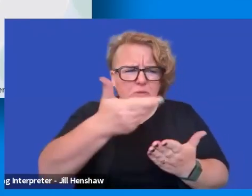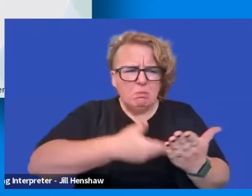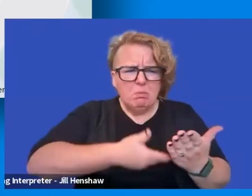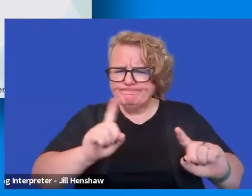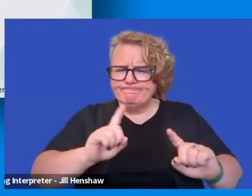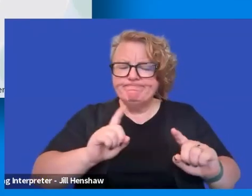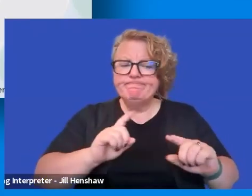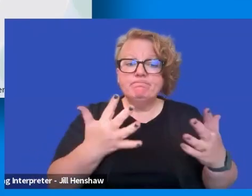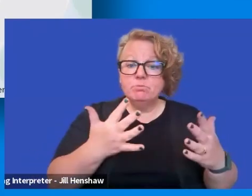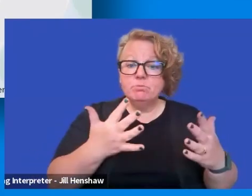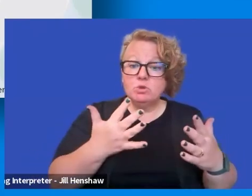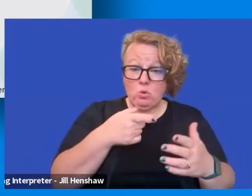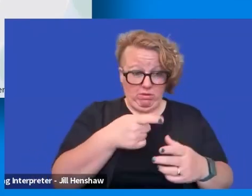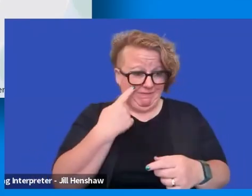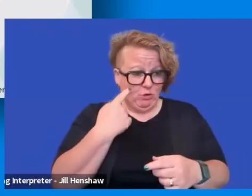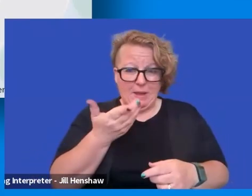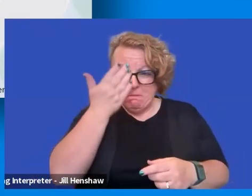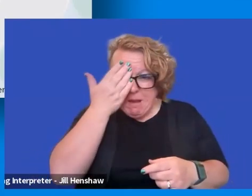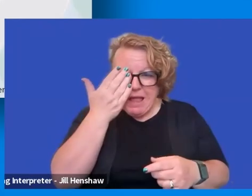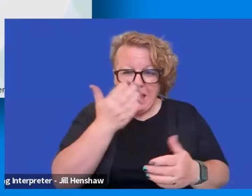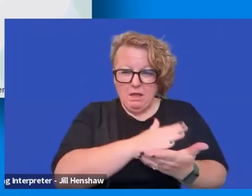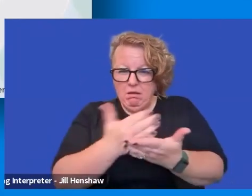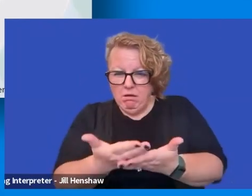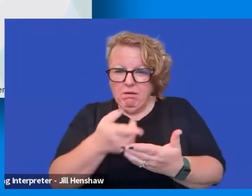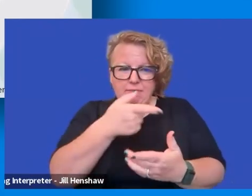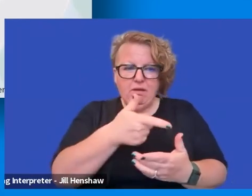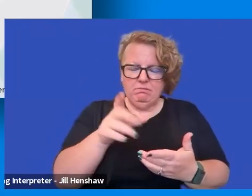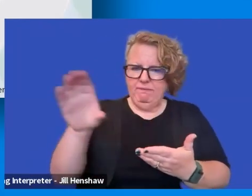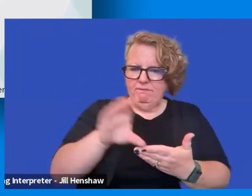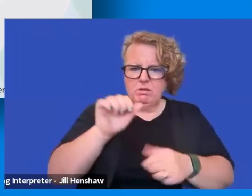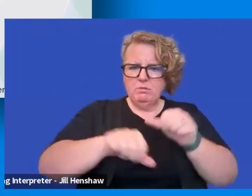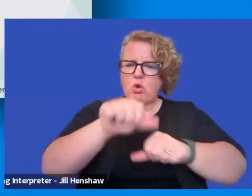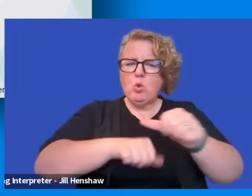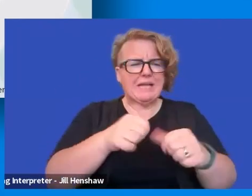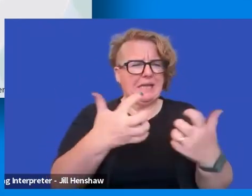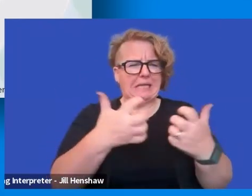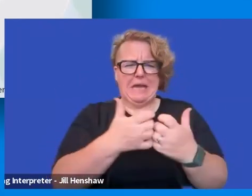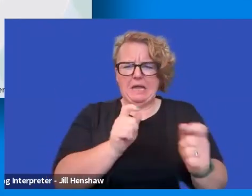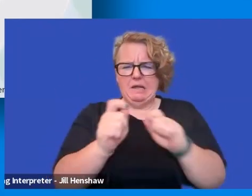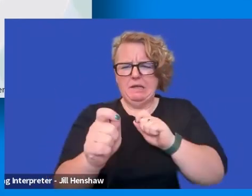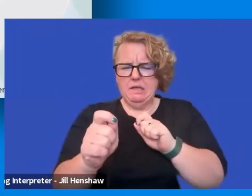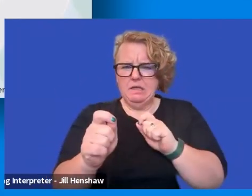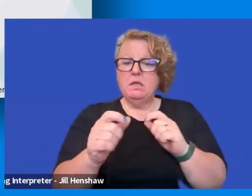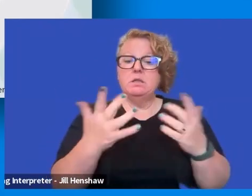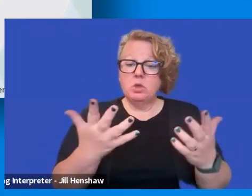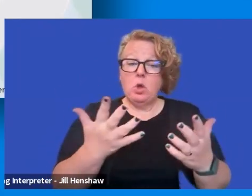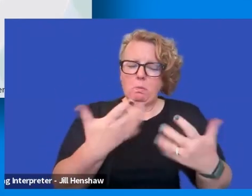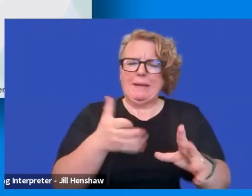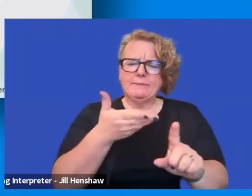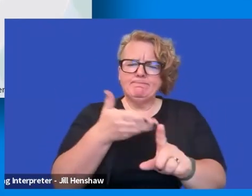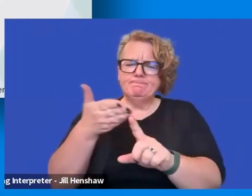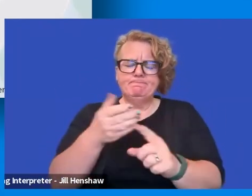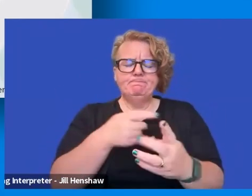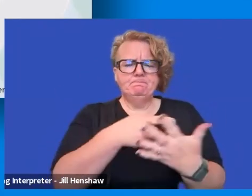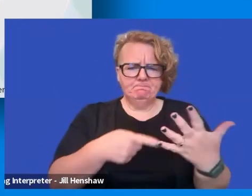in the funding process and also at interventions on overcoming this. And we noticed several things here.